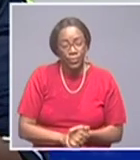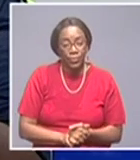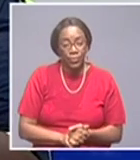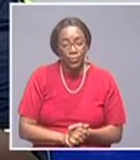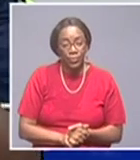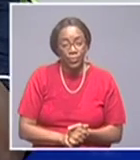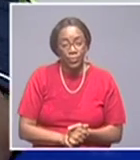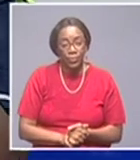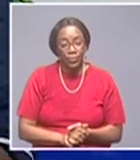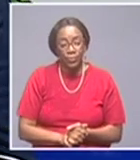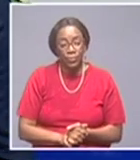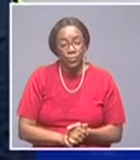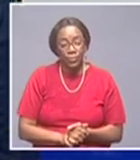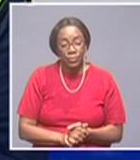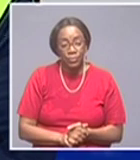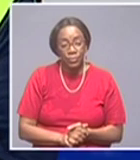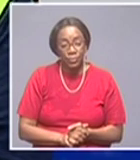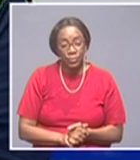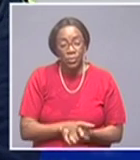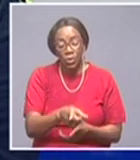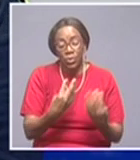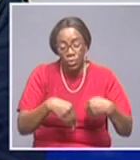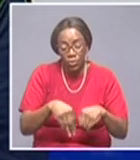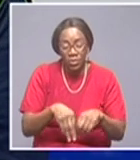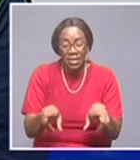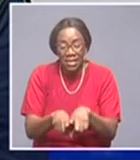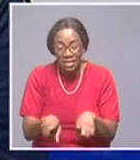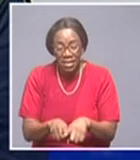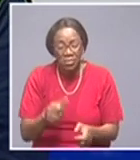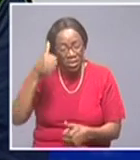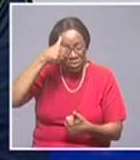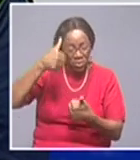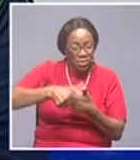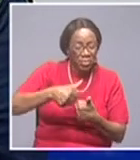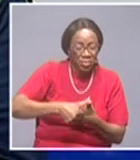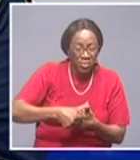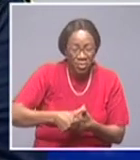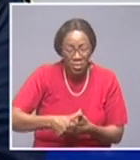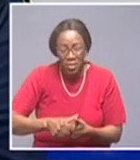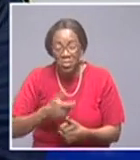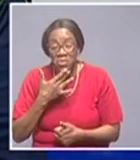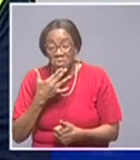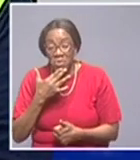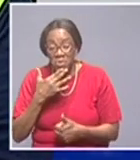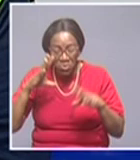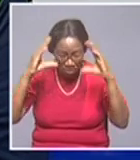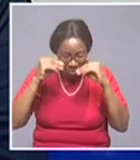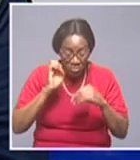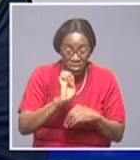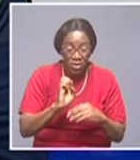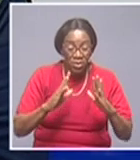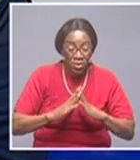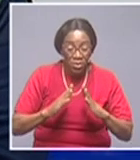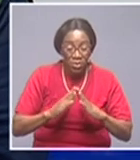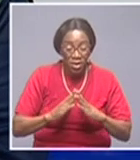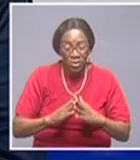a snapshot of the country, you can do the same in order to remember who slept in your house. You can take a snapshot of the people who were before you go